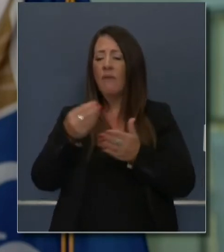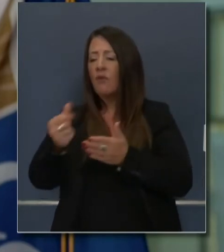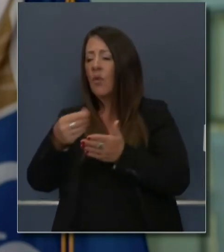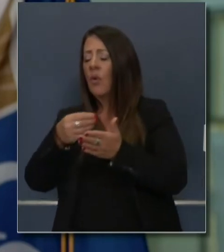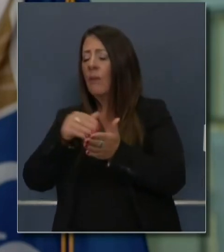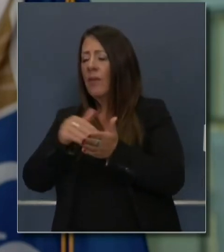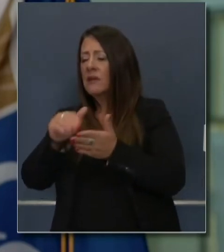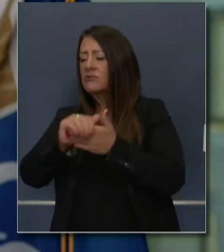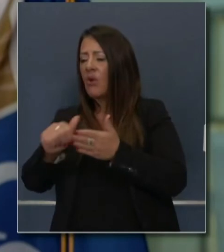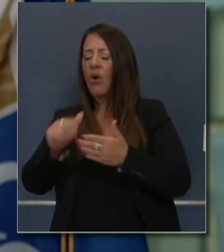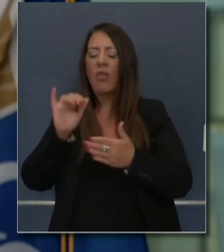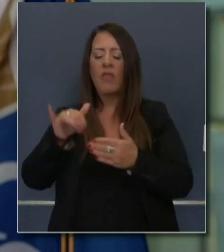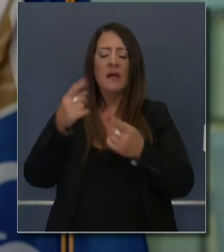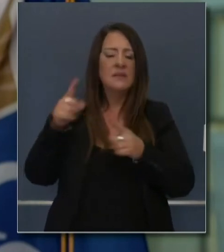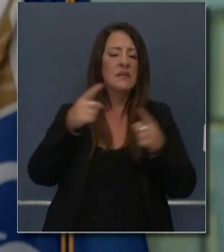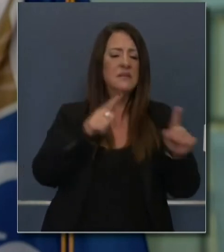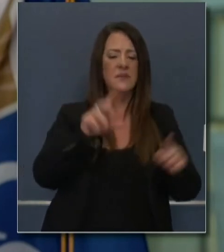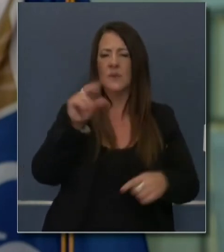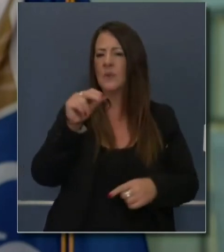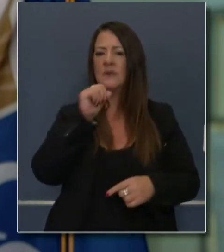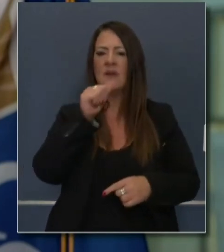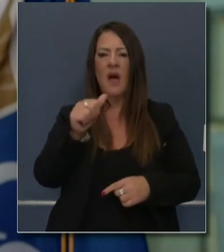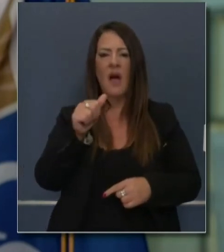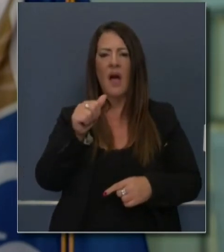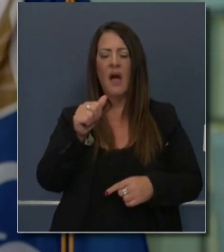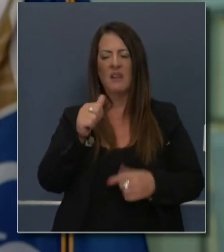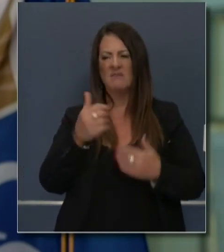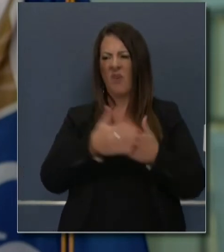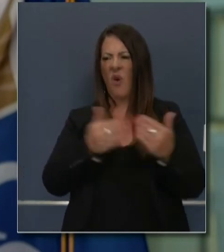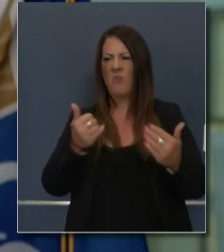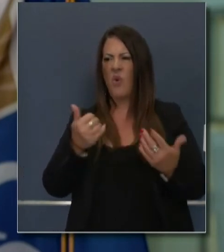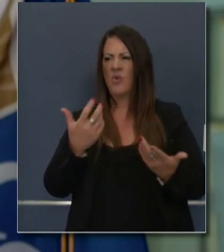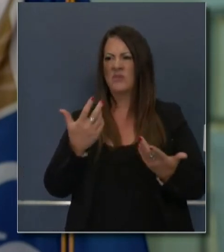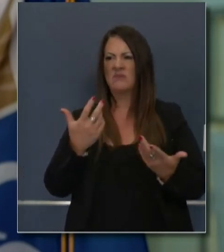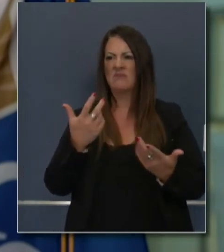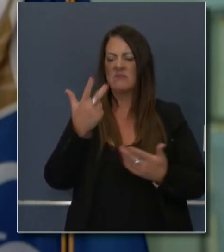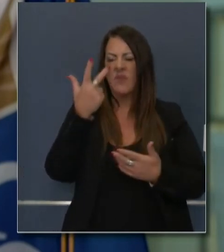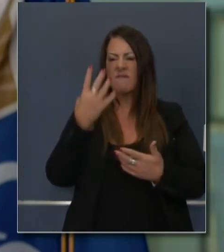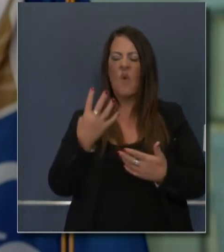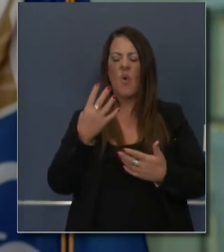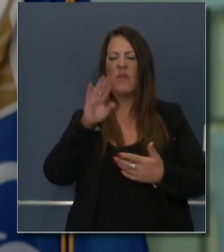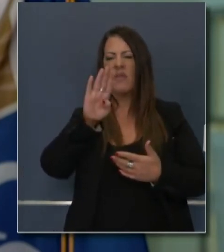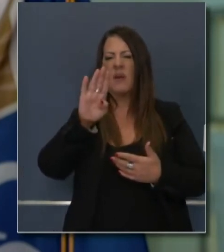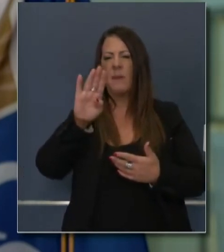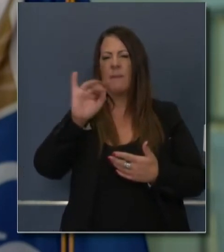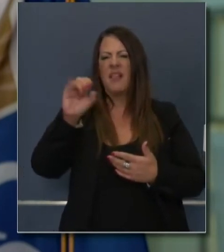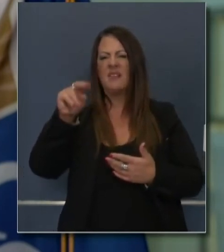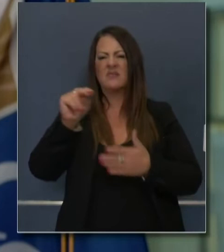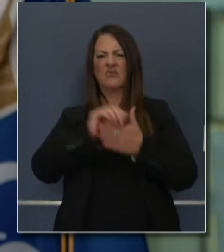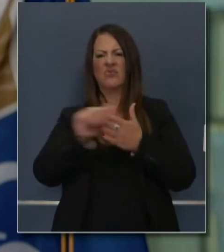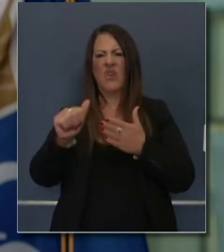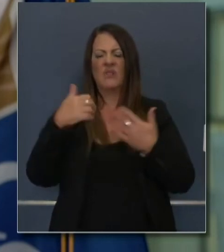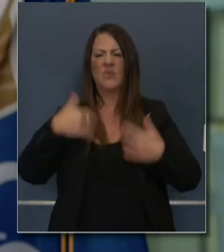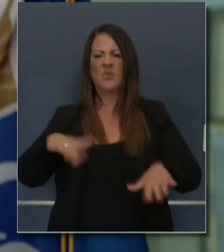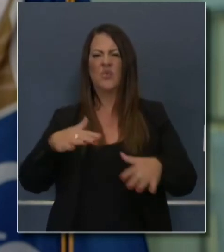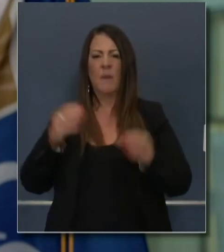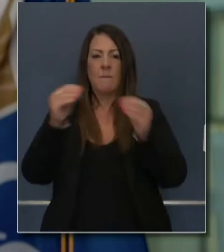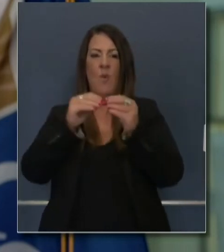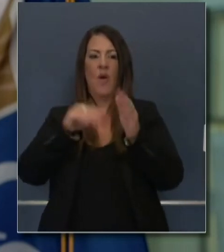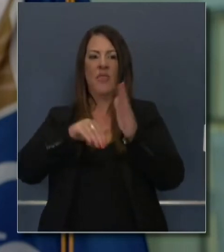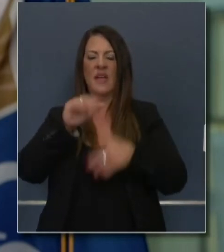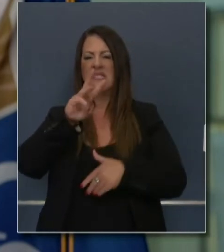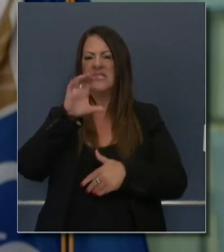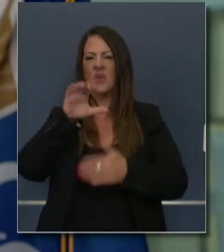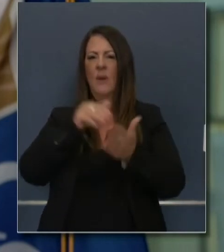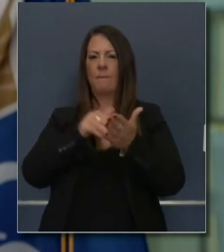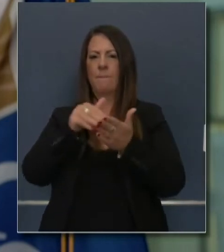thinks this is a historic moment. We're talking about close to $750 million. We're going to leverage more money than that $600